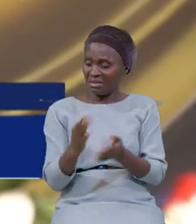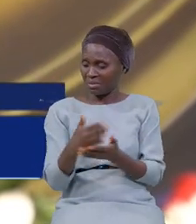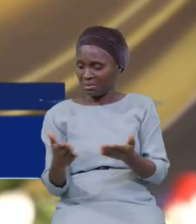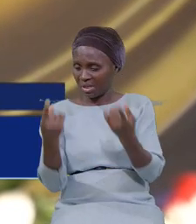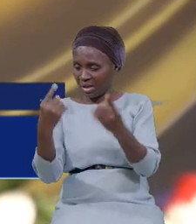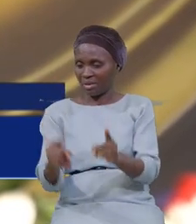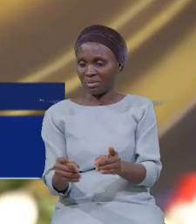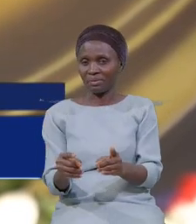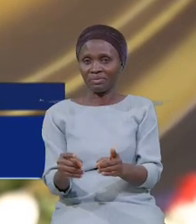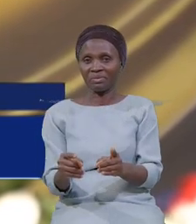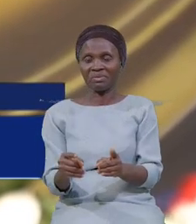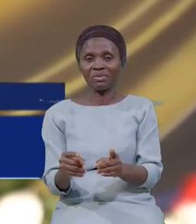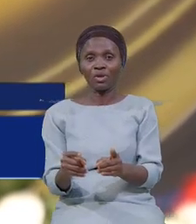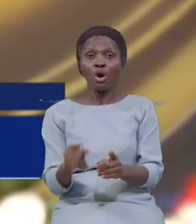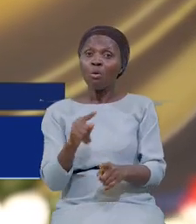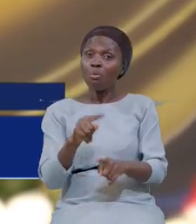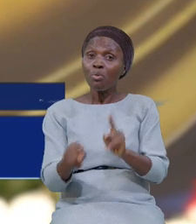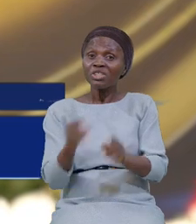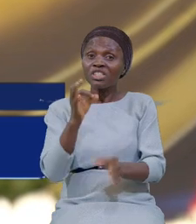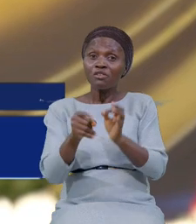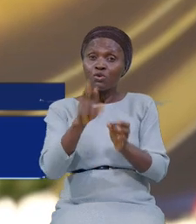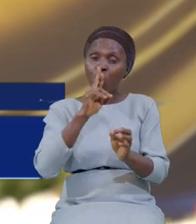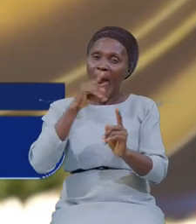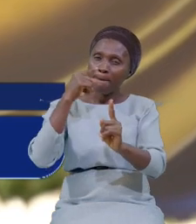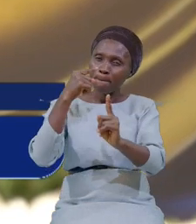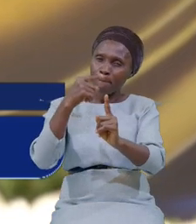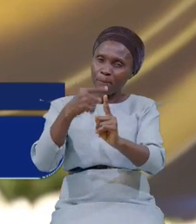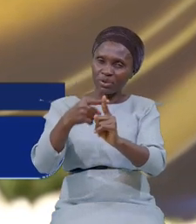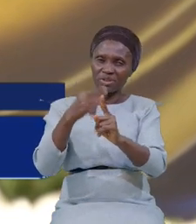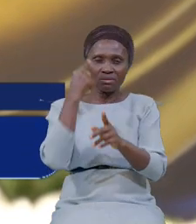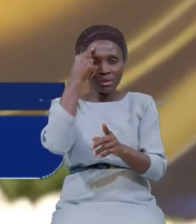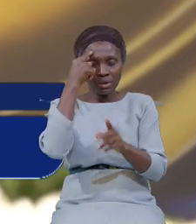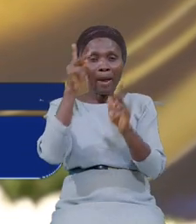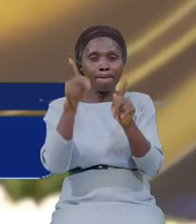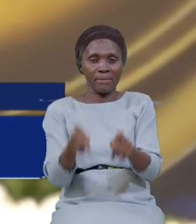you are optimistic, you're positive, and you have